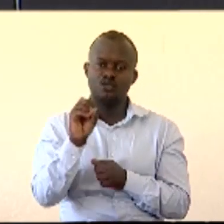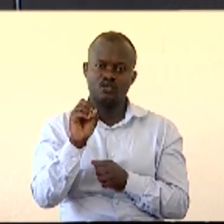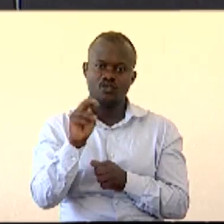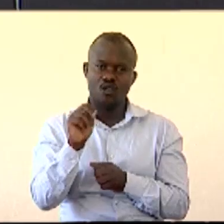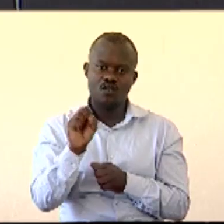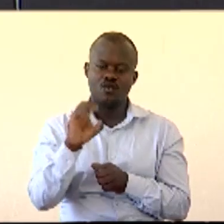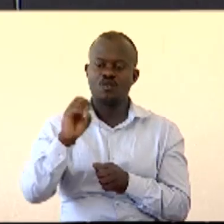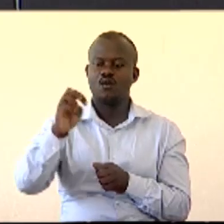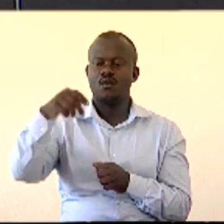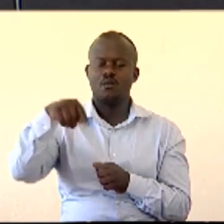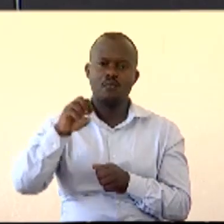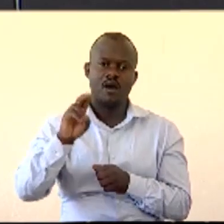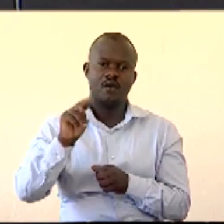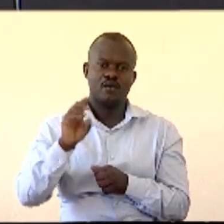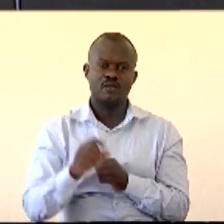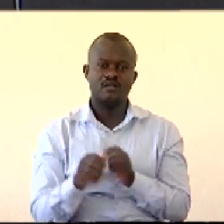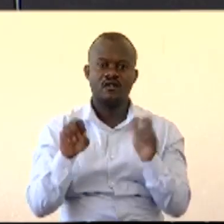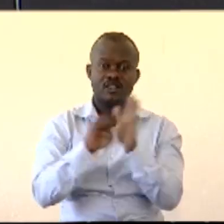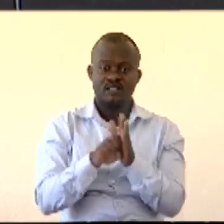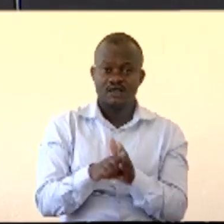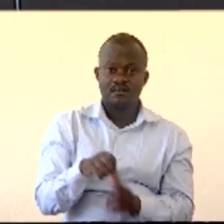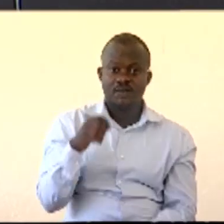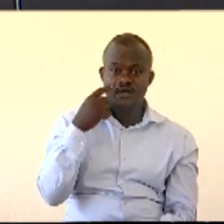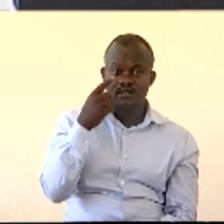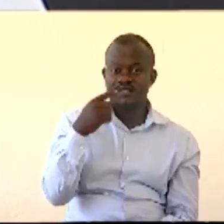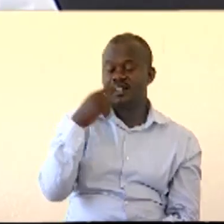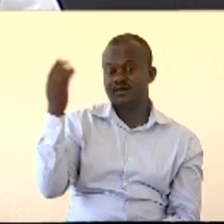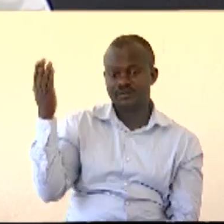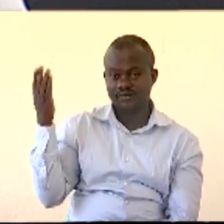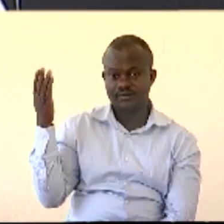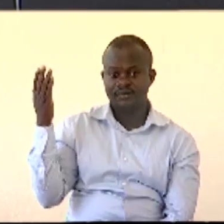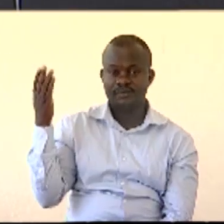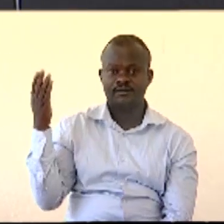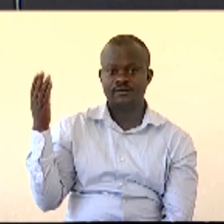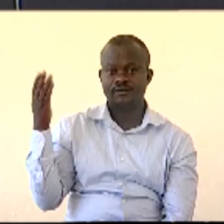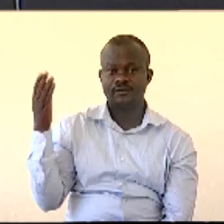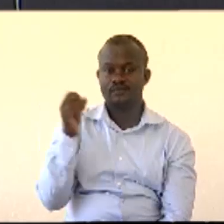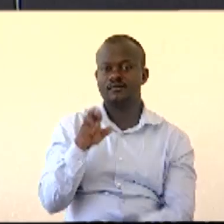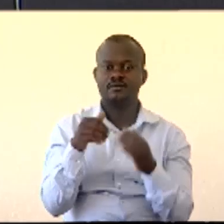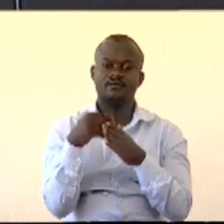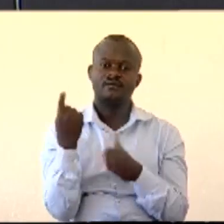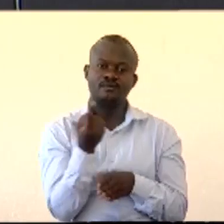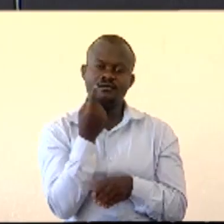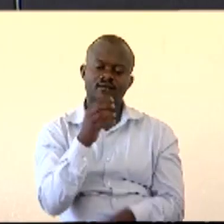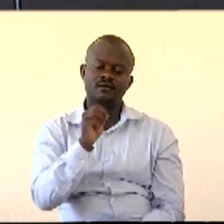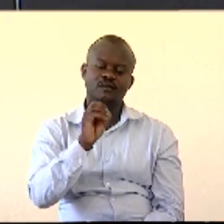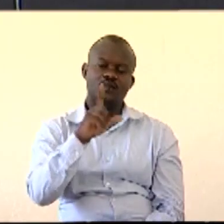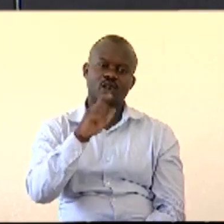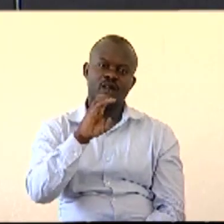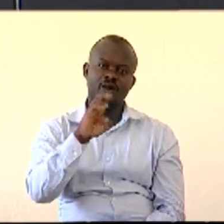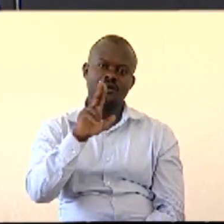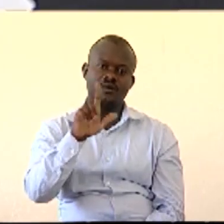say sodium sulfide, that's an example of a simple molecule.